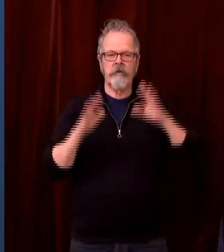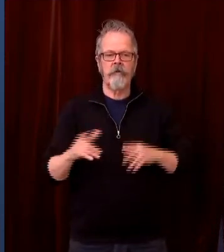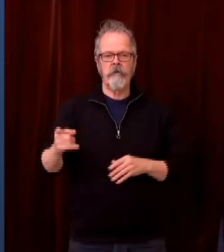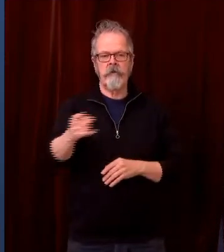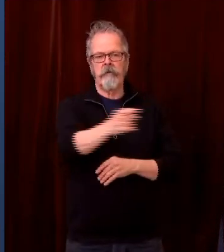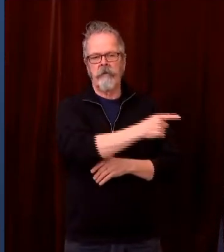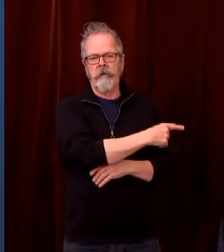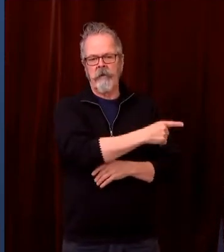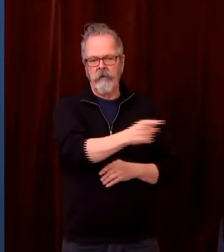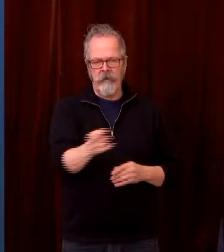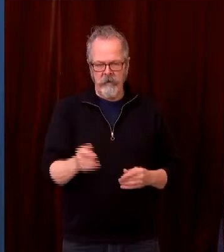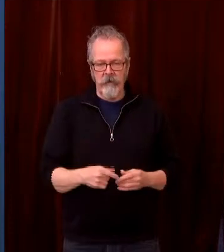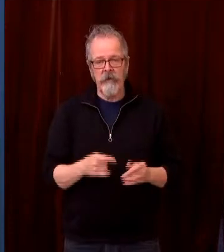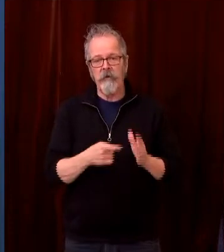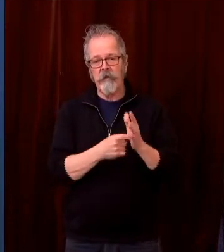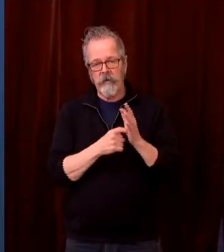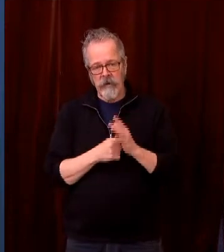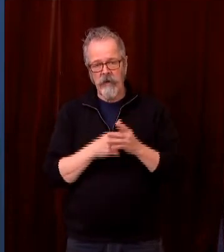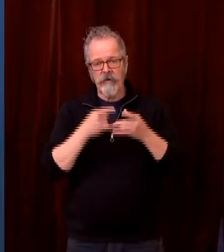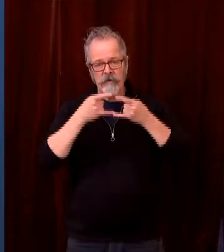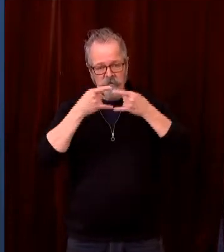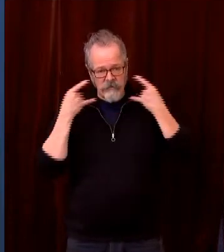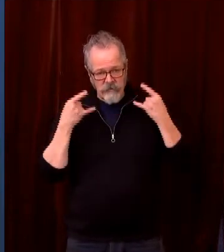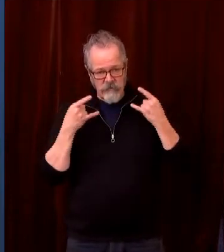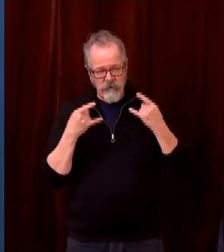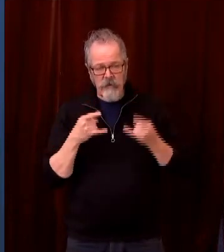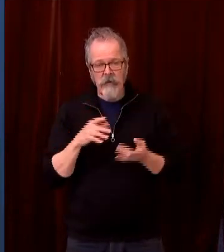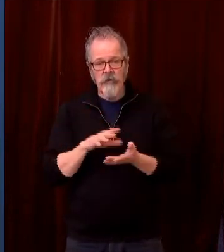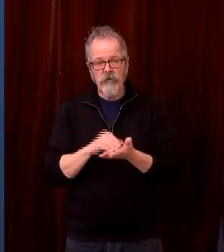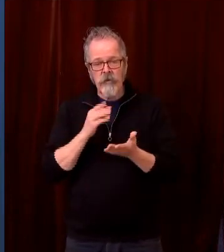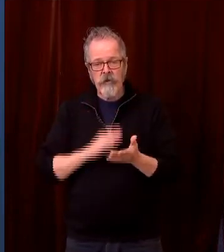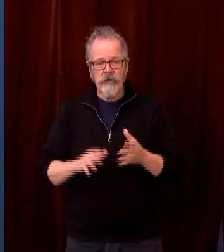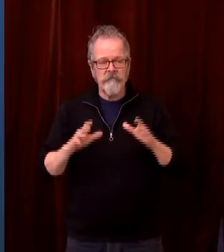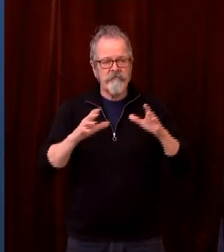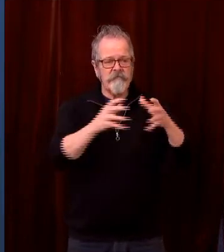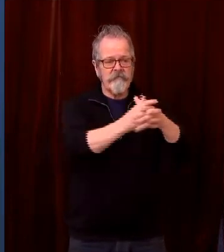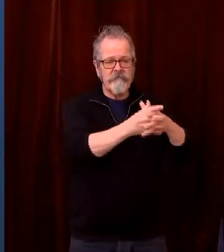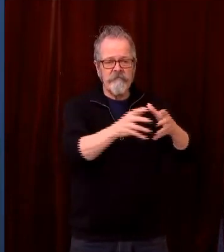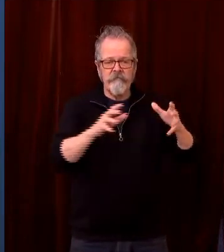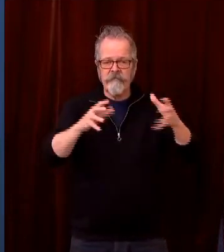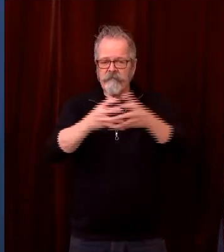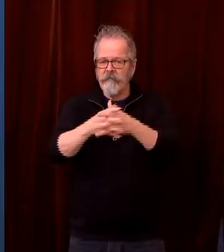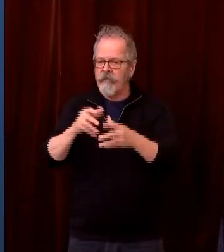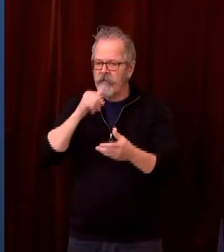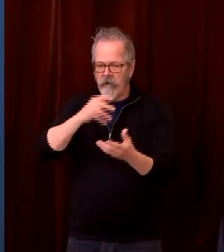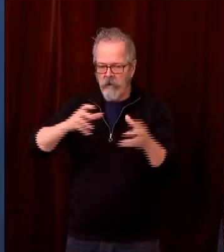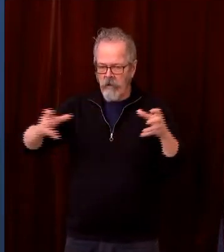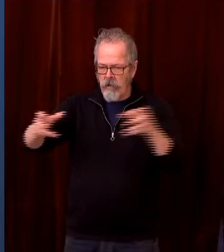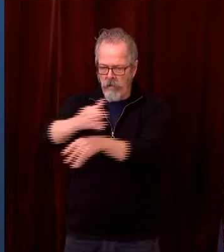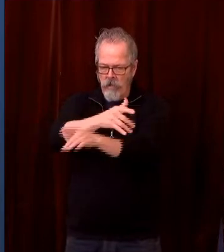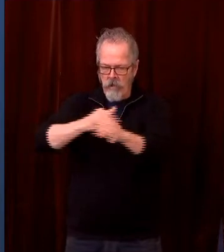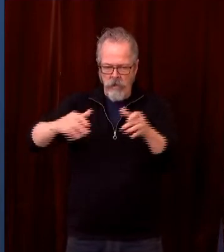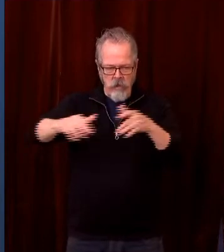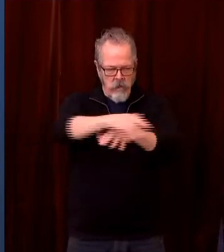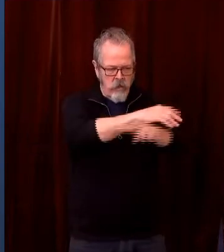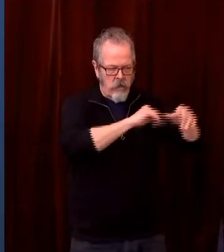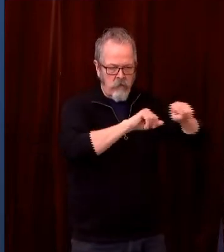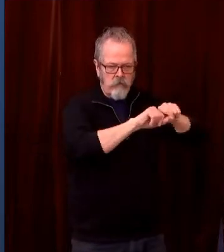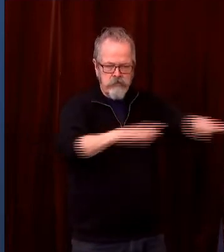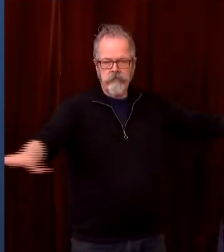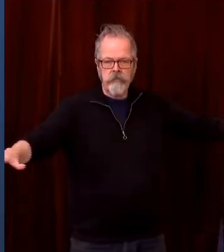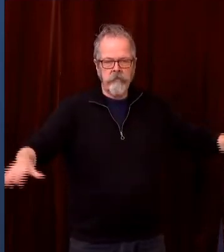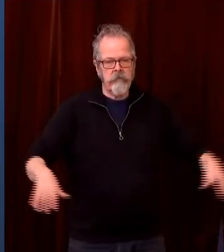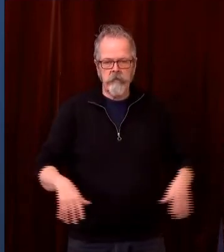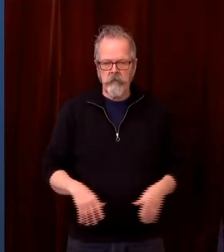cohorts, don't allowing them to mix at recess. So the proof is in the pudding. We can do this safely